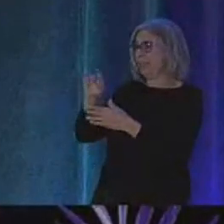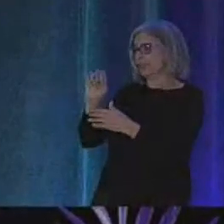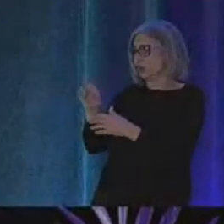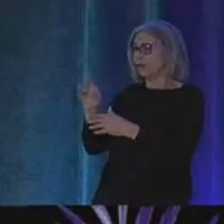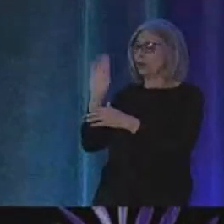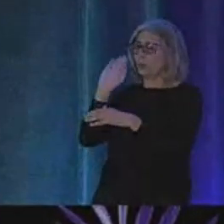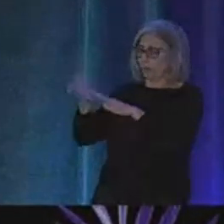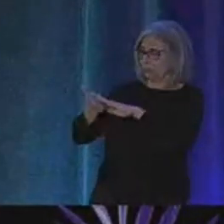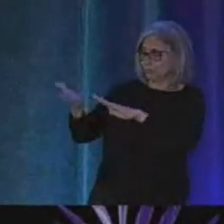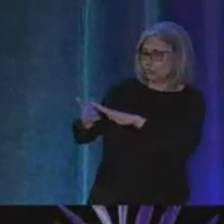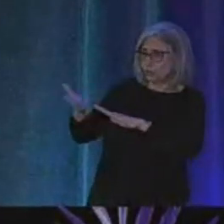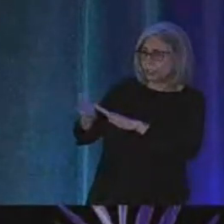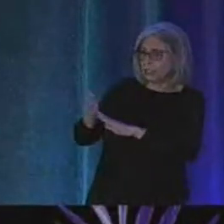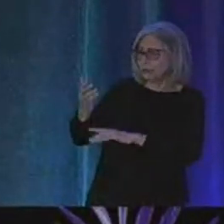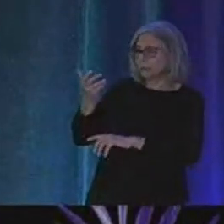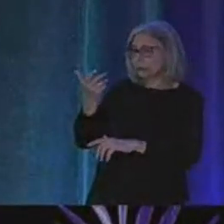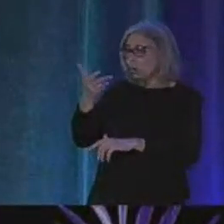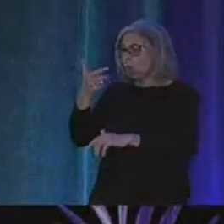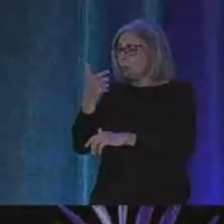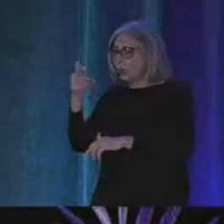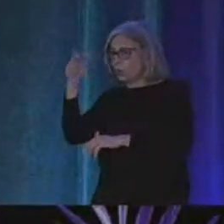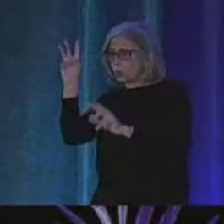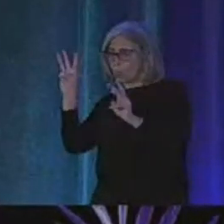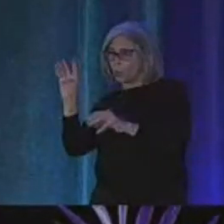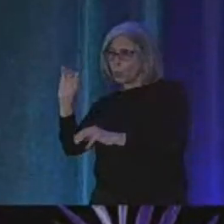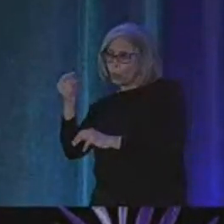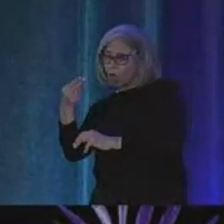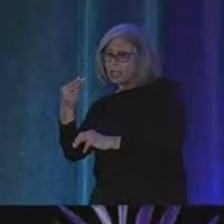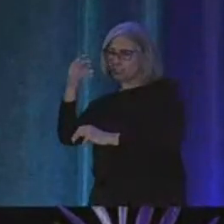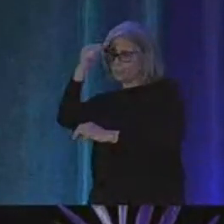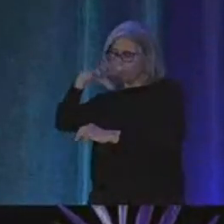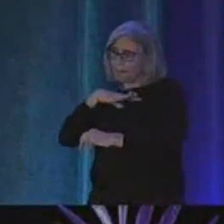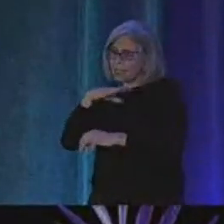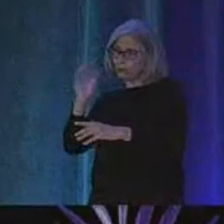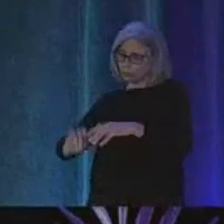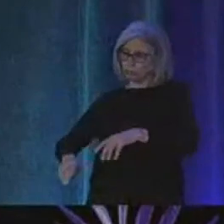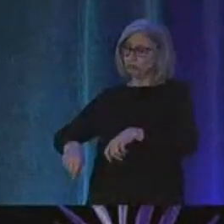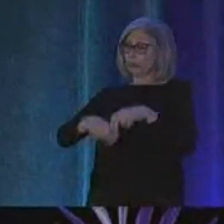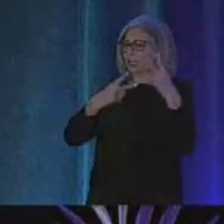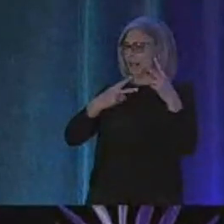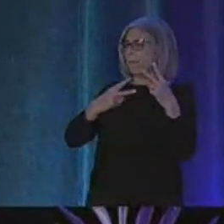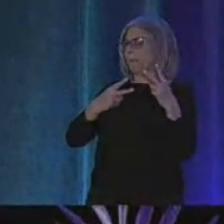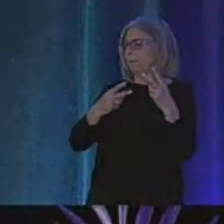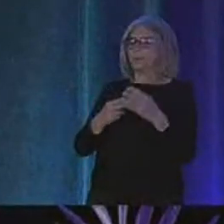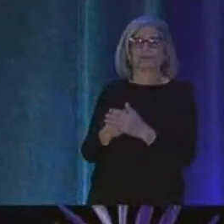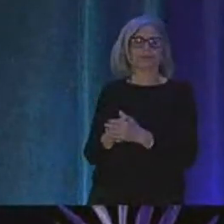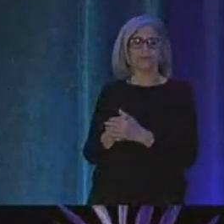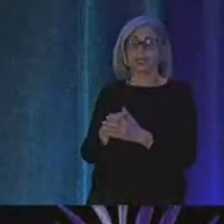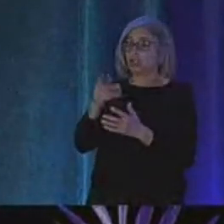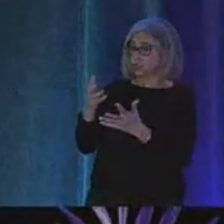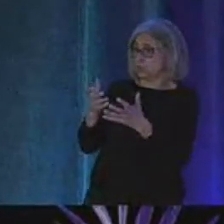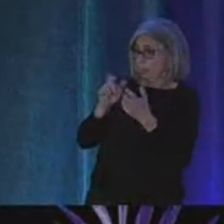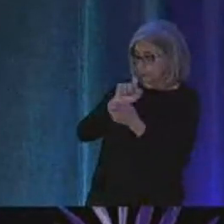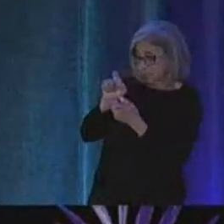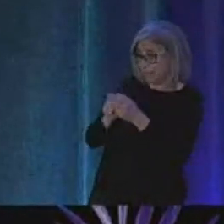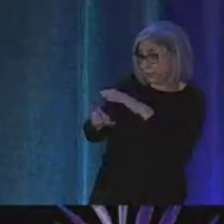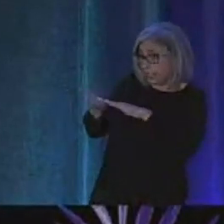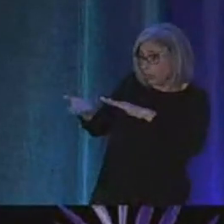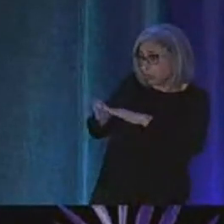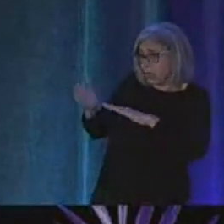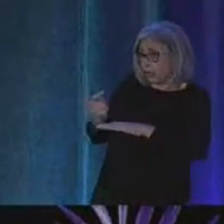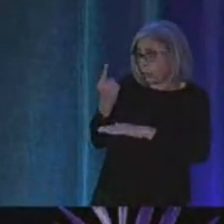running. It runs Watchman, and then it will bring up an emulator. If you want to specifically run